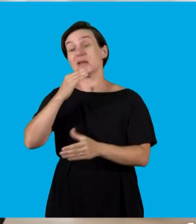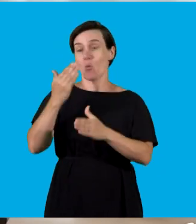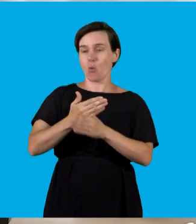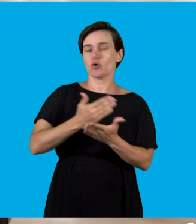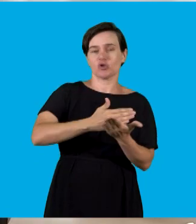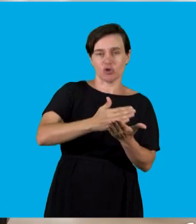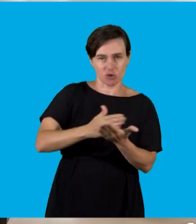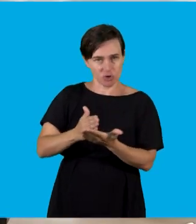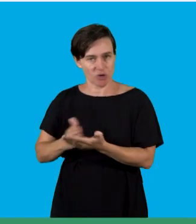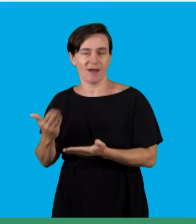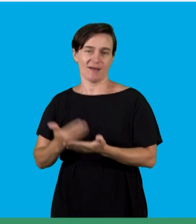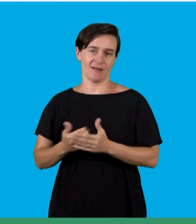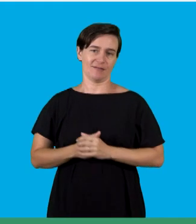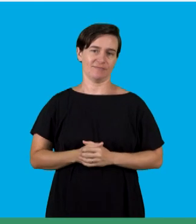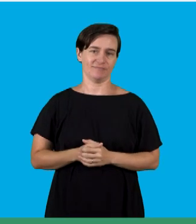partners.